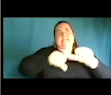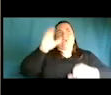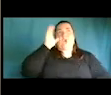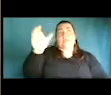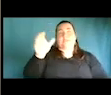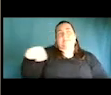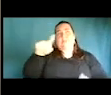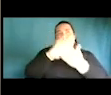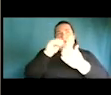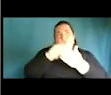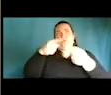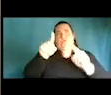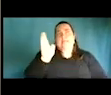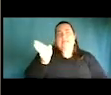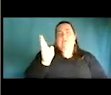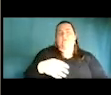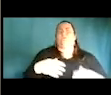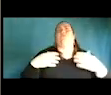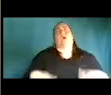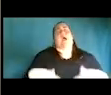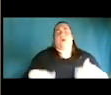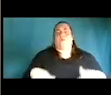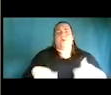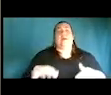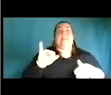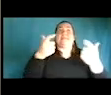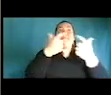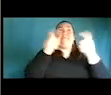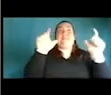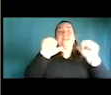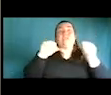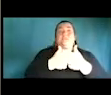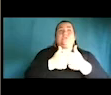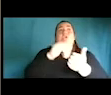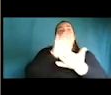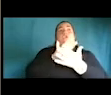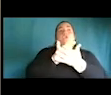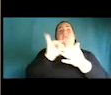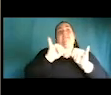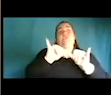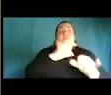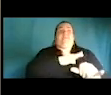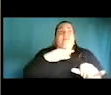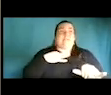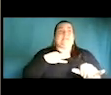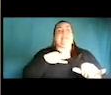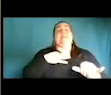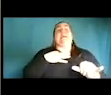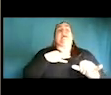massive upheaval in our teaching, and the School of Engineering faculty and this year's winner responded incredibly